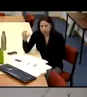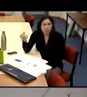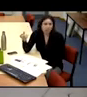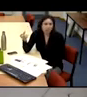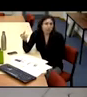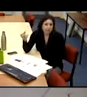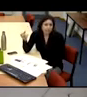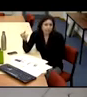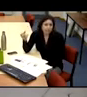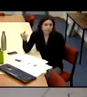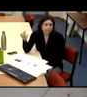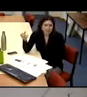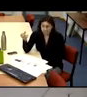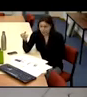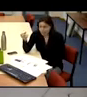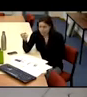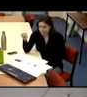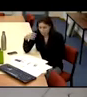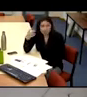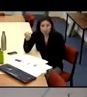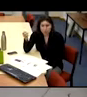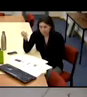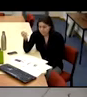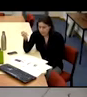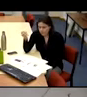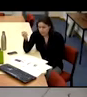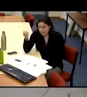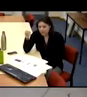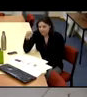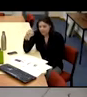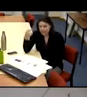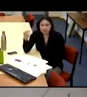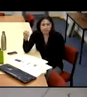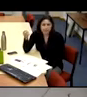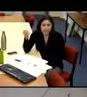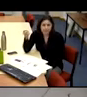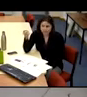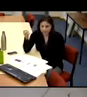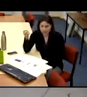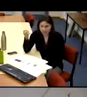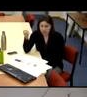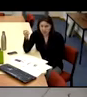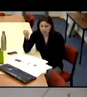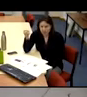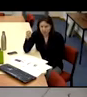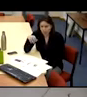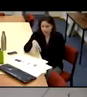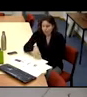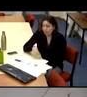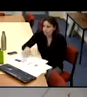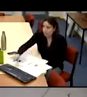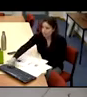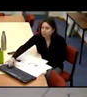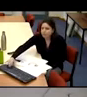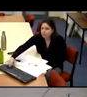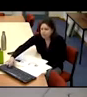a book about resettlement here in New Zealand or in Auckland specifically, and an art installation that highlighted the stories